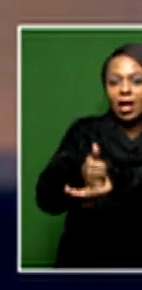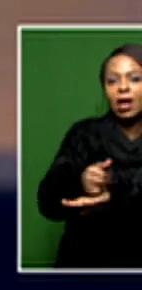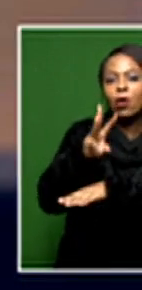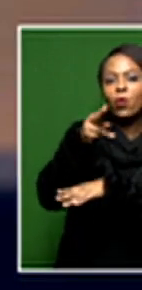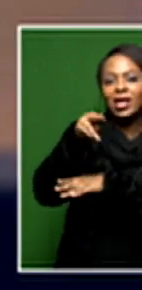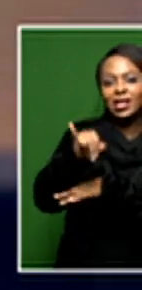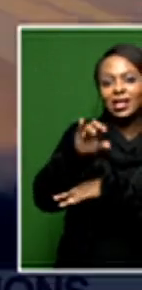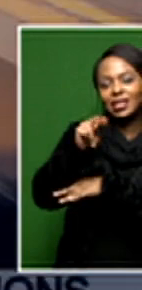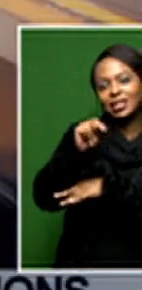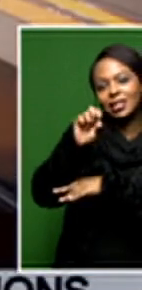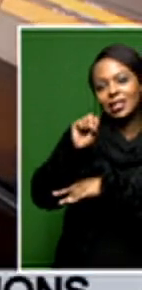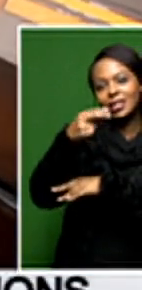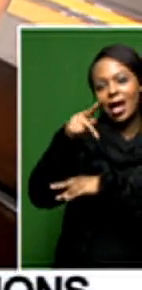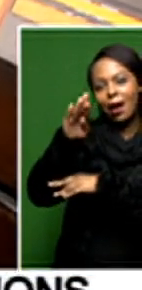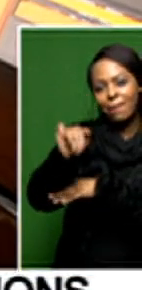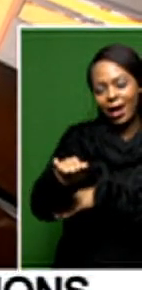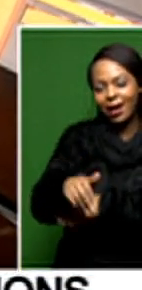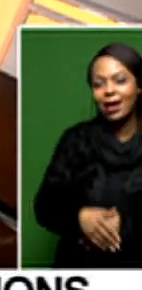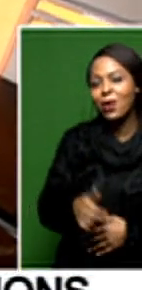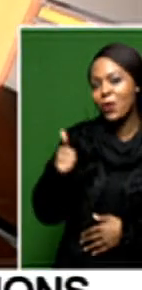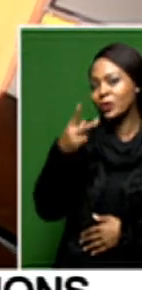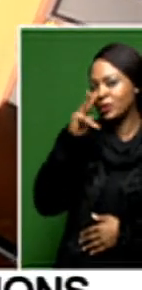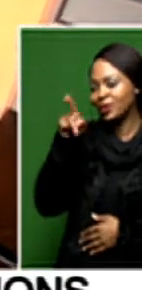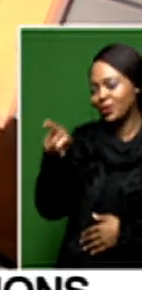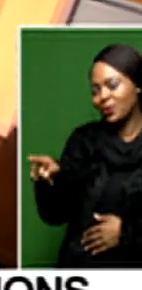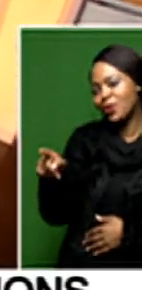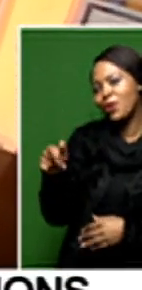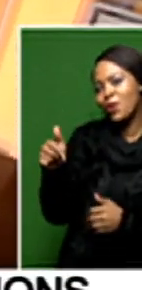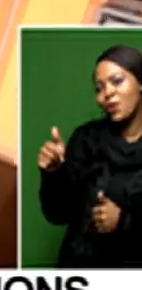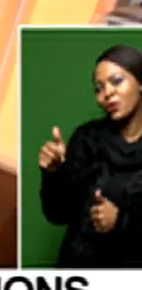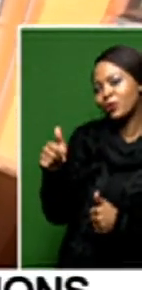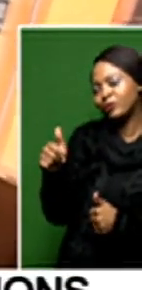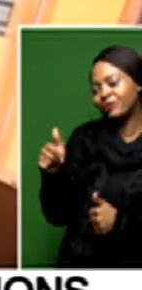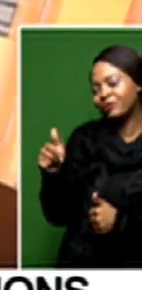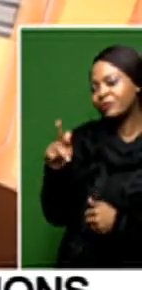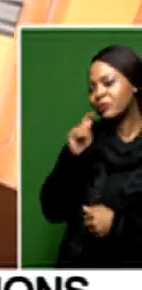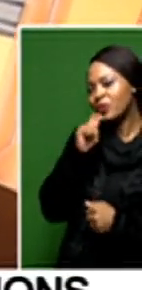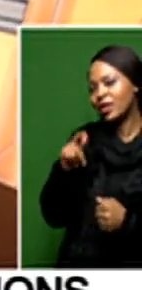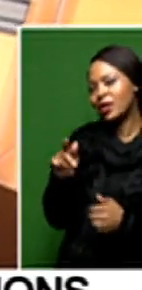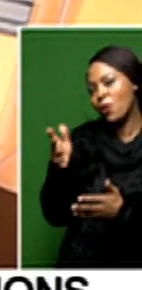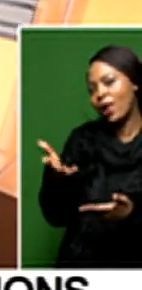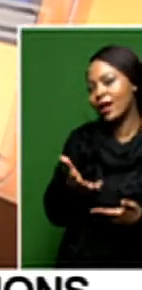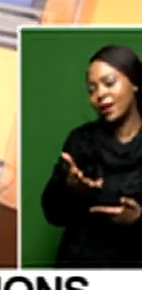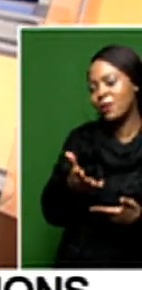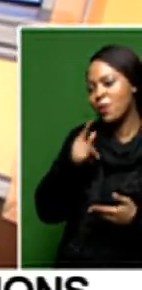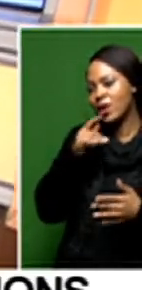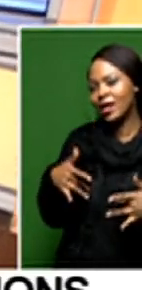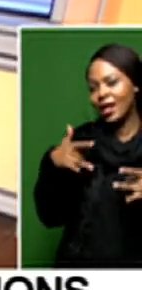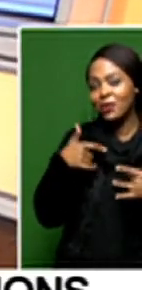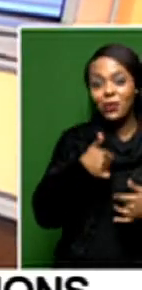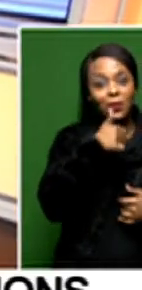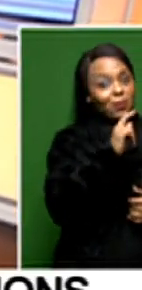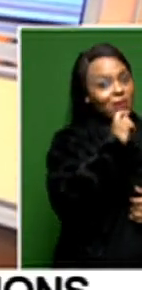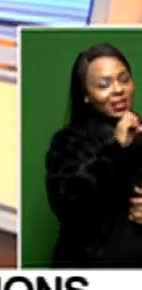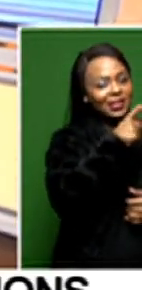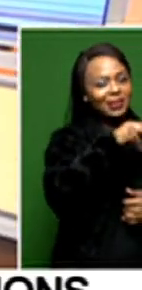Winnie, good to see you again. A very good morning to you. Welcome back to Morning Live. Good morning, Simpo. It's always a pleasure talking to you. Indeed, it's an absolute